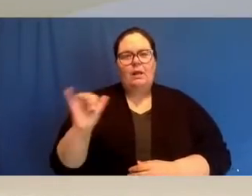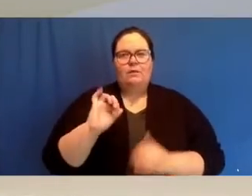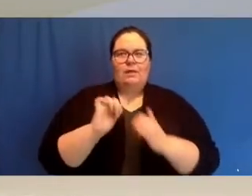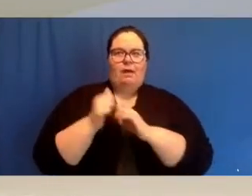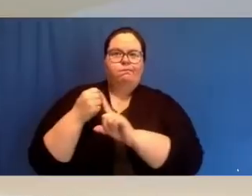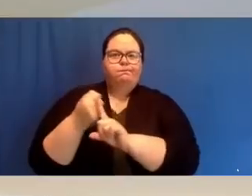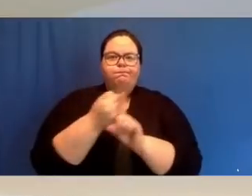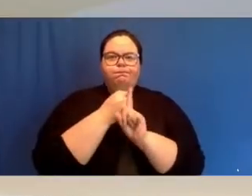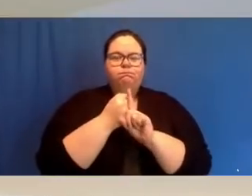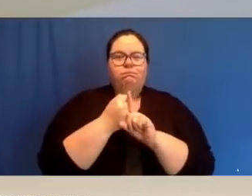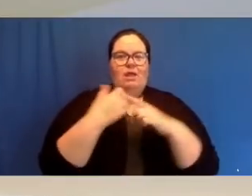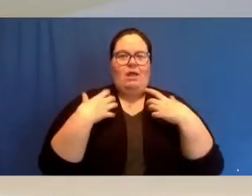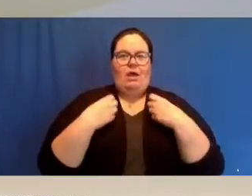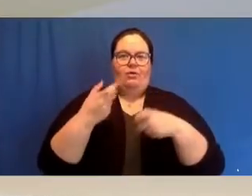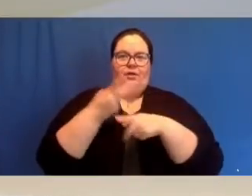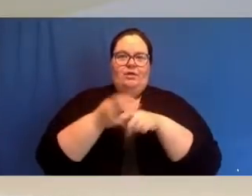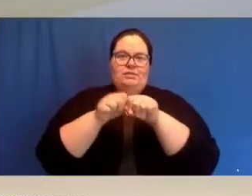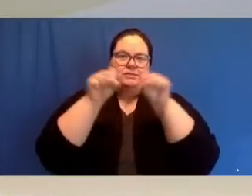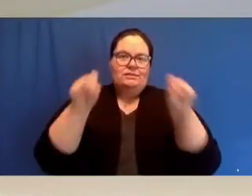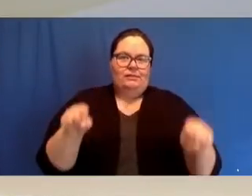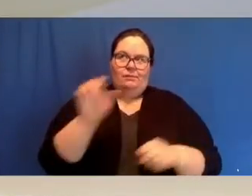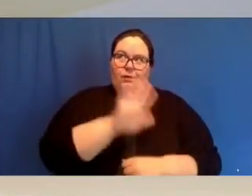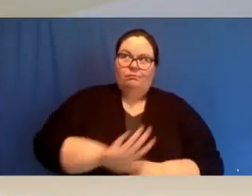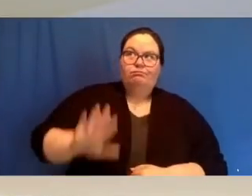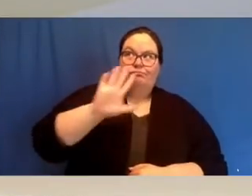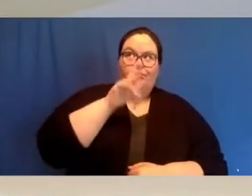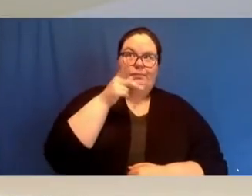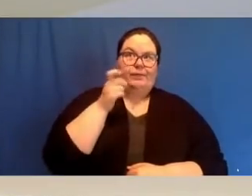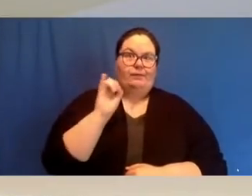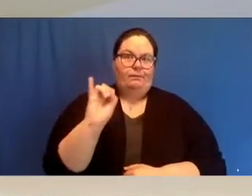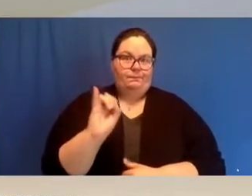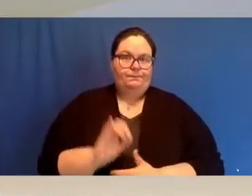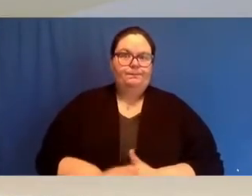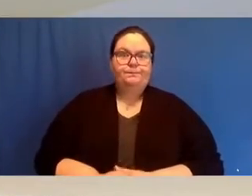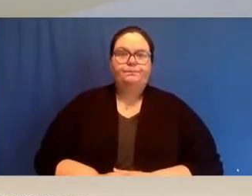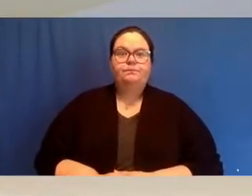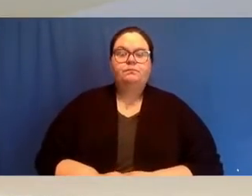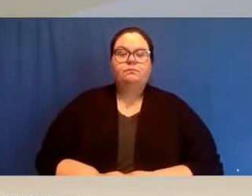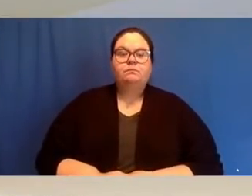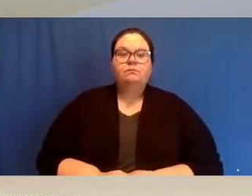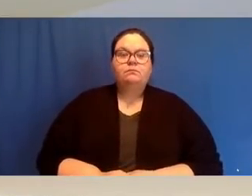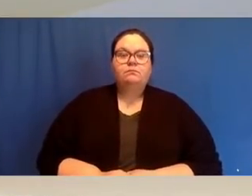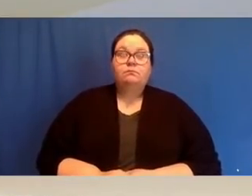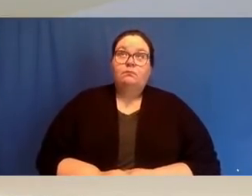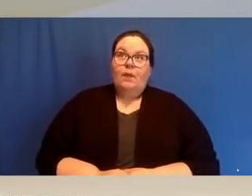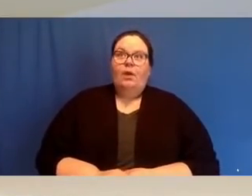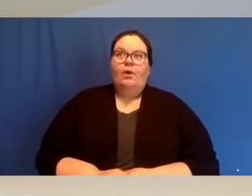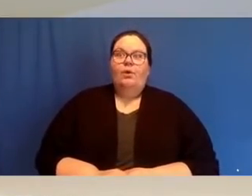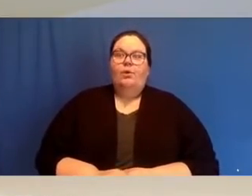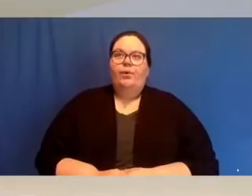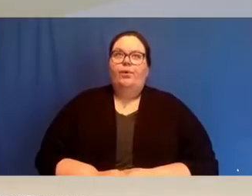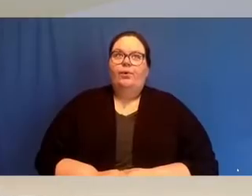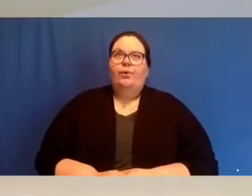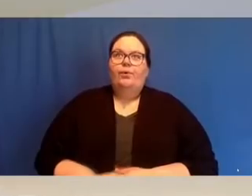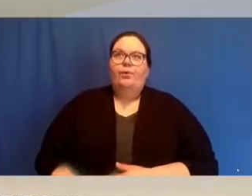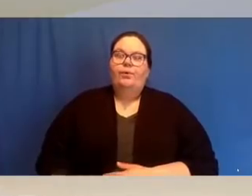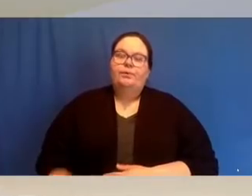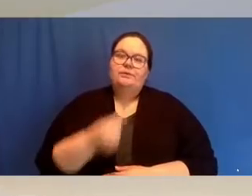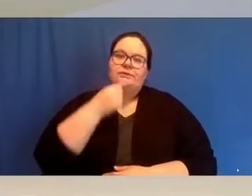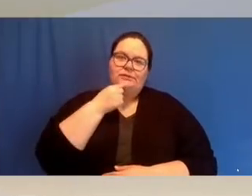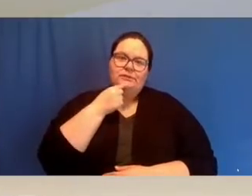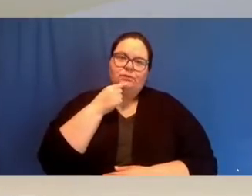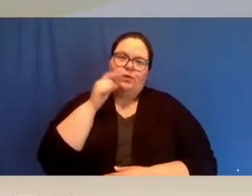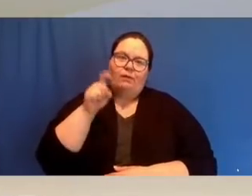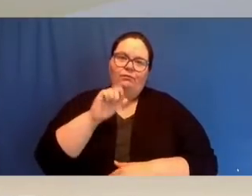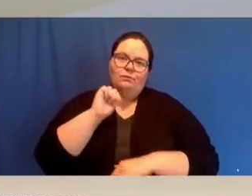on our healthcare system and the province in general. It is, frankly, it's disheartening and disappointing that we have